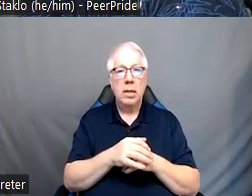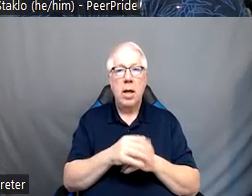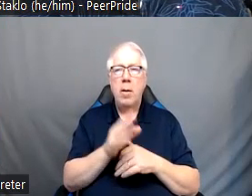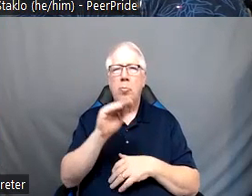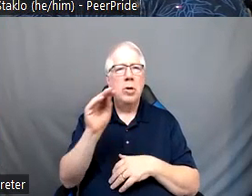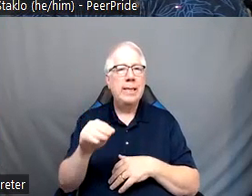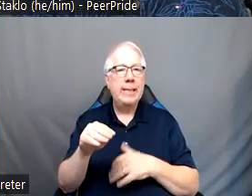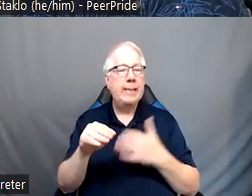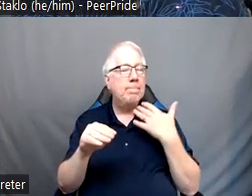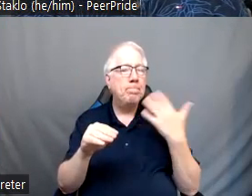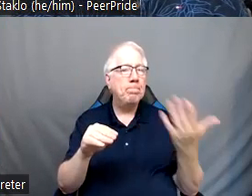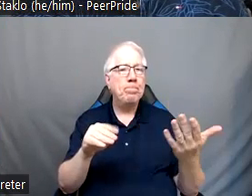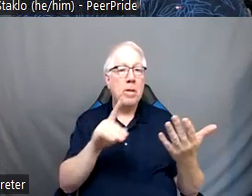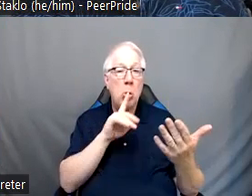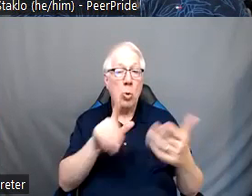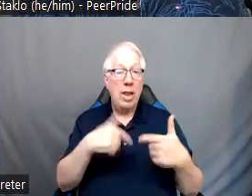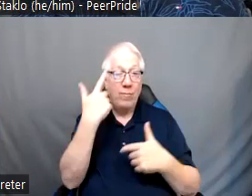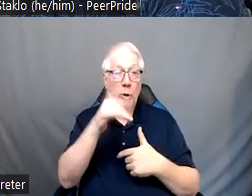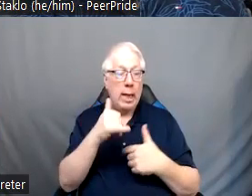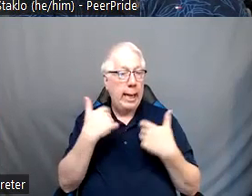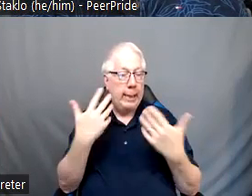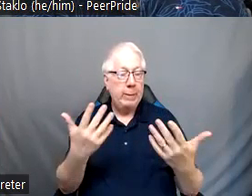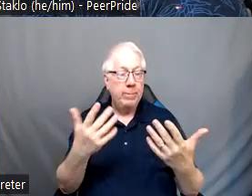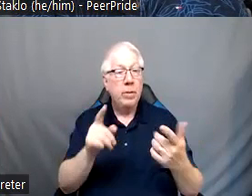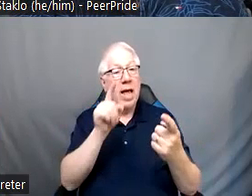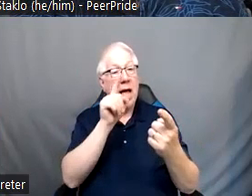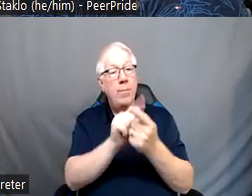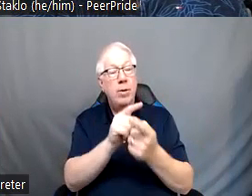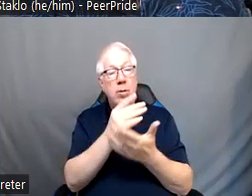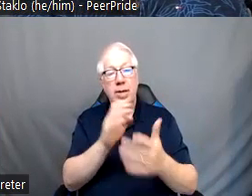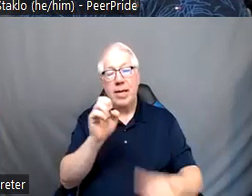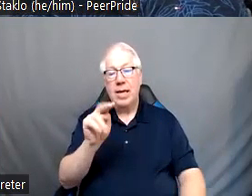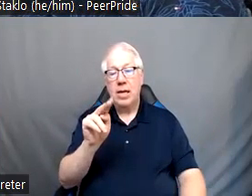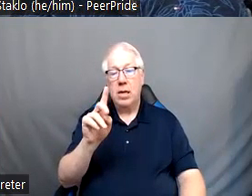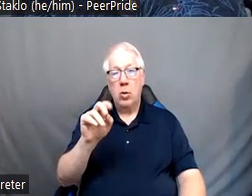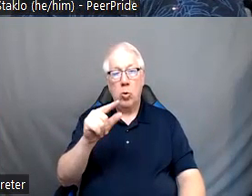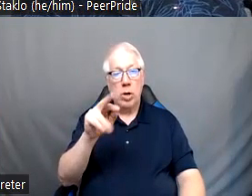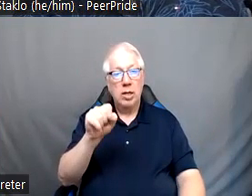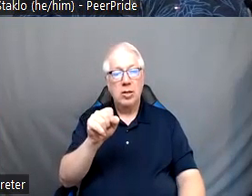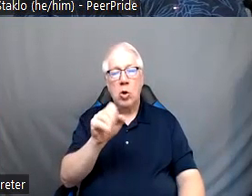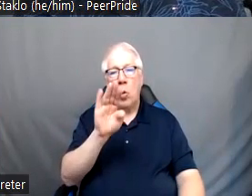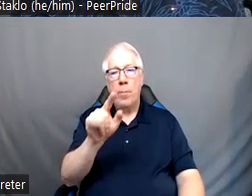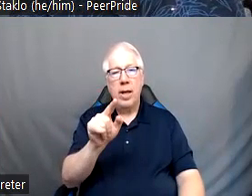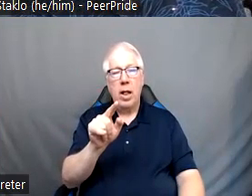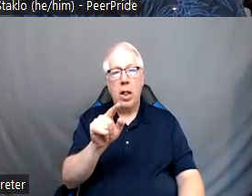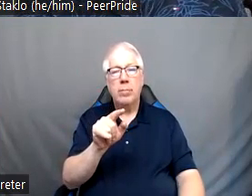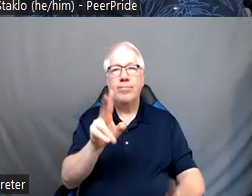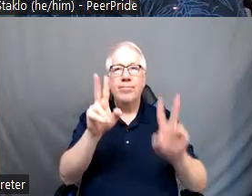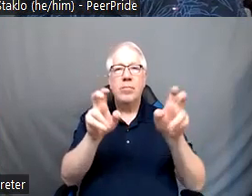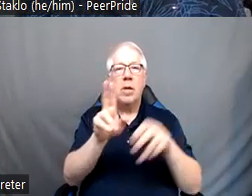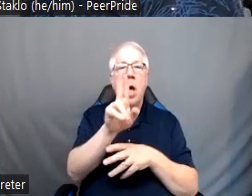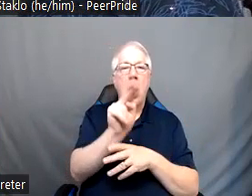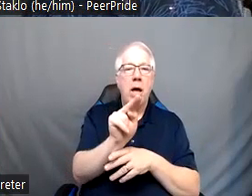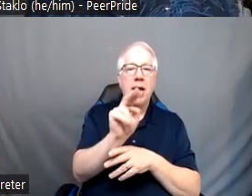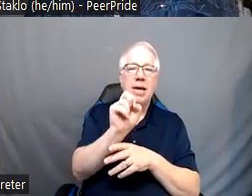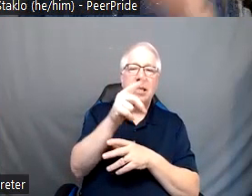what that looks like in reality. I've met some endocrinologists and some doctors who bill under unspecified endocrine disorder